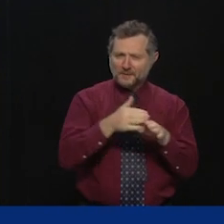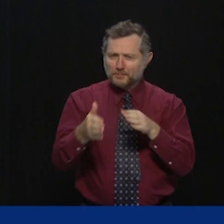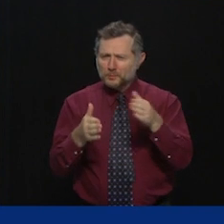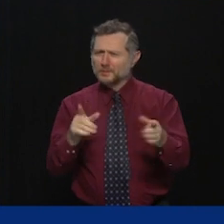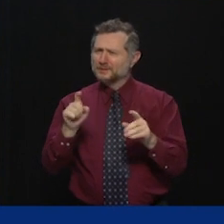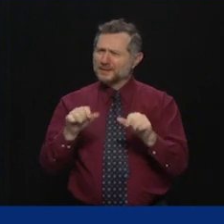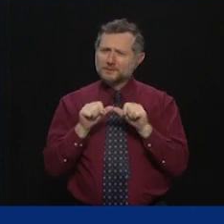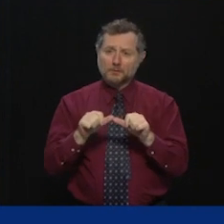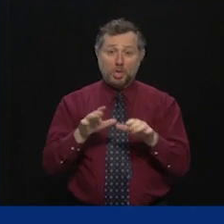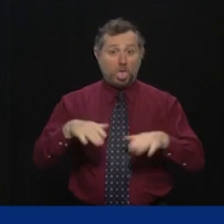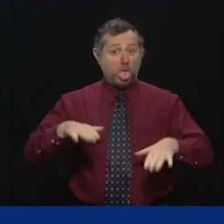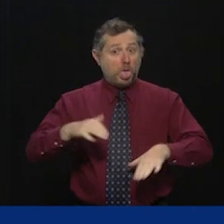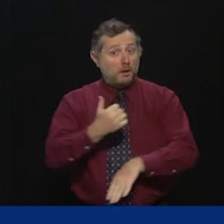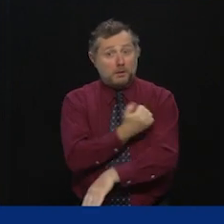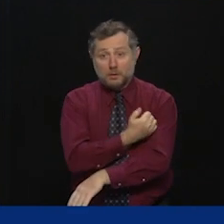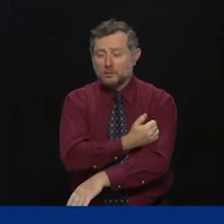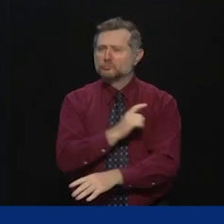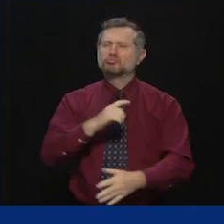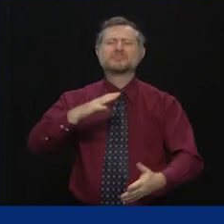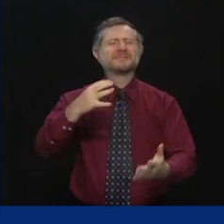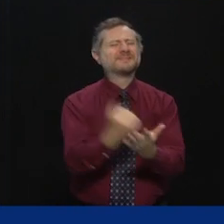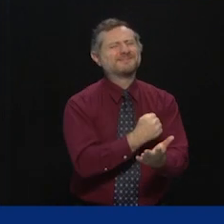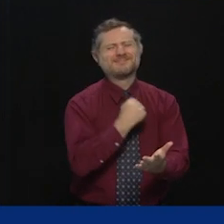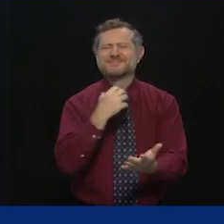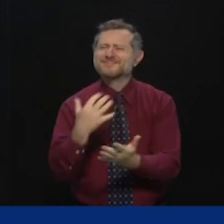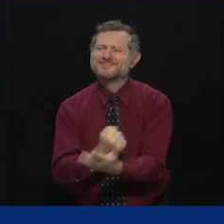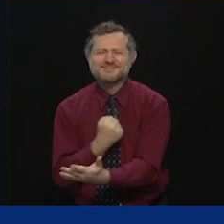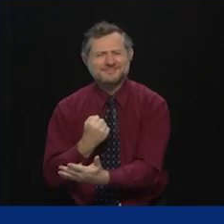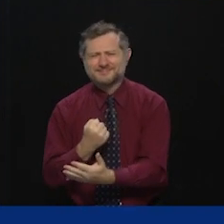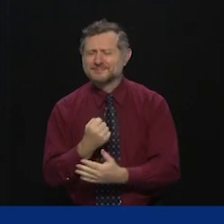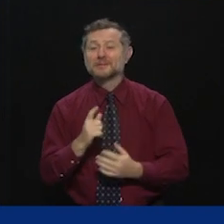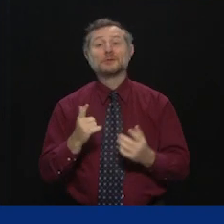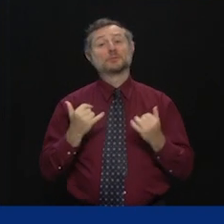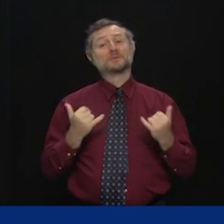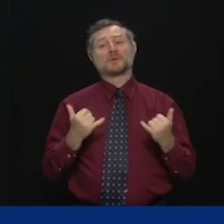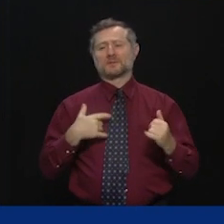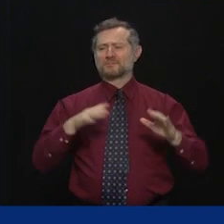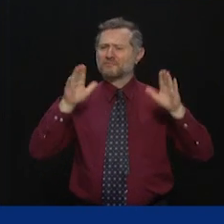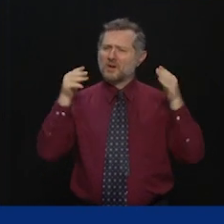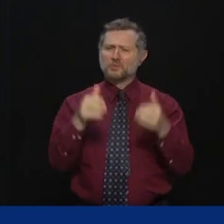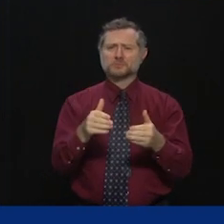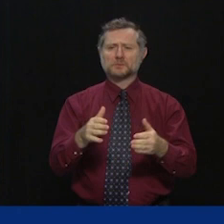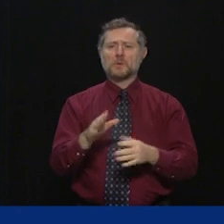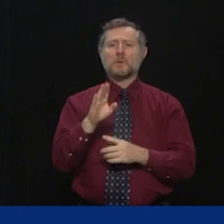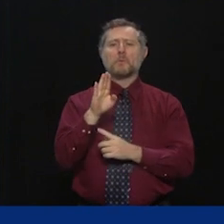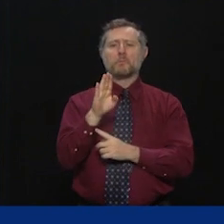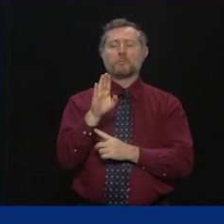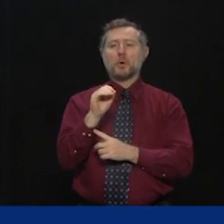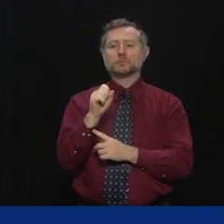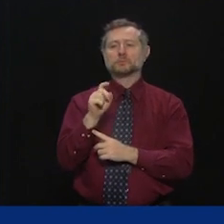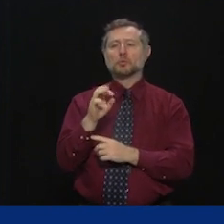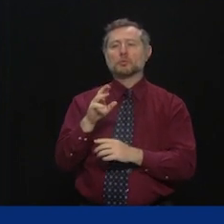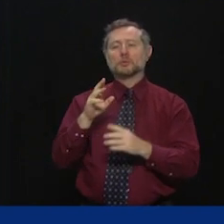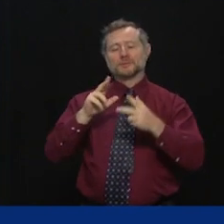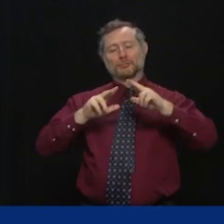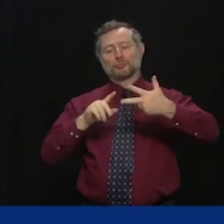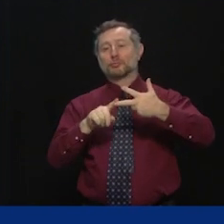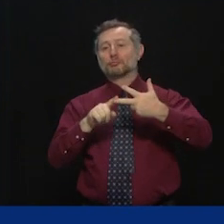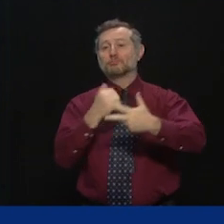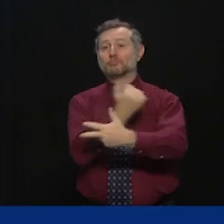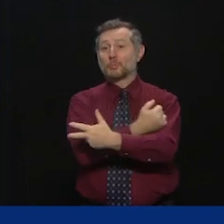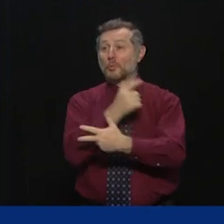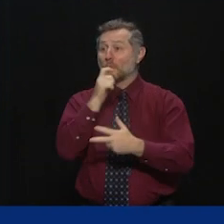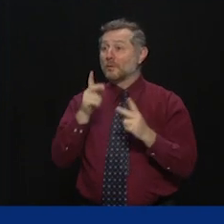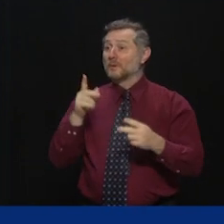already been. But again, we're kicking off booster shots, making sure that those who are immunocompromised, those individuals